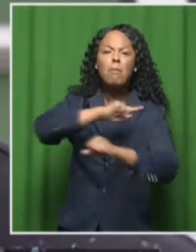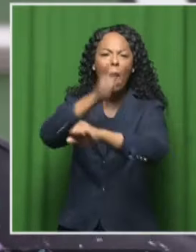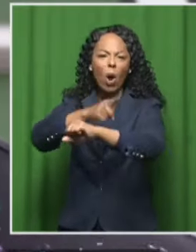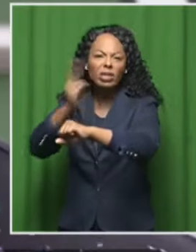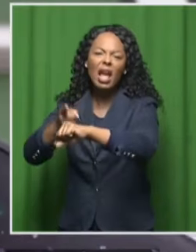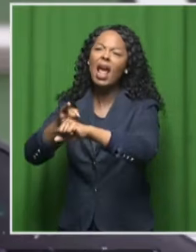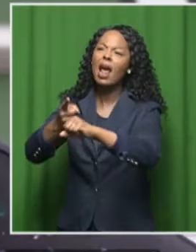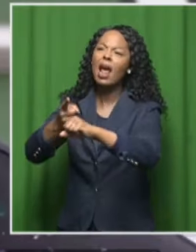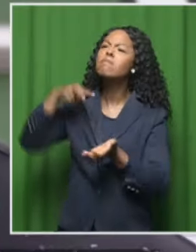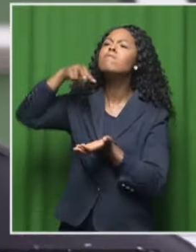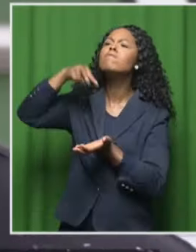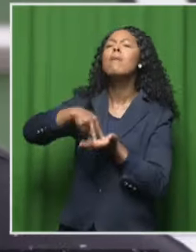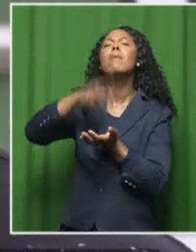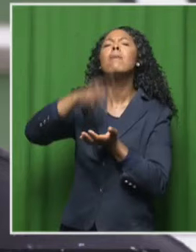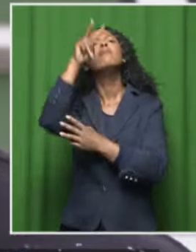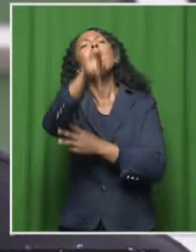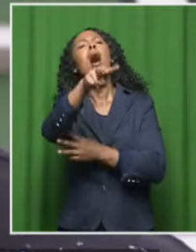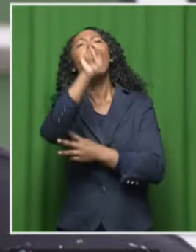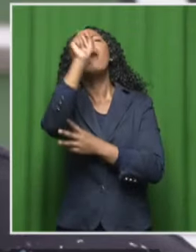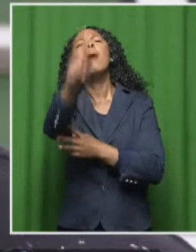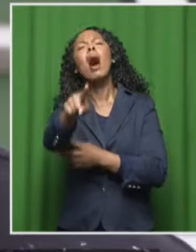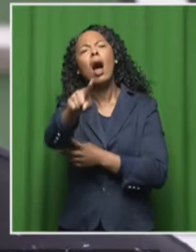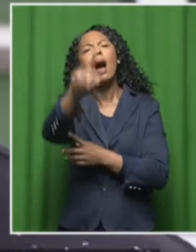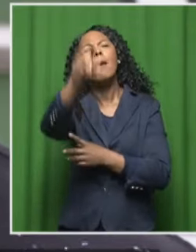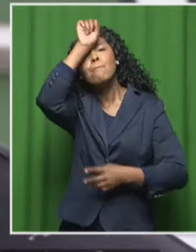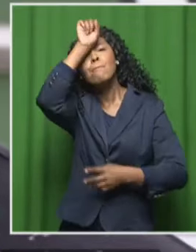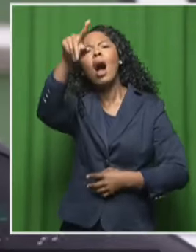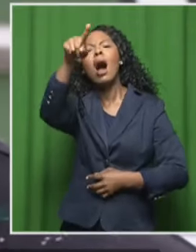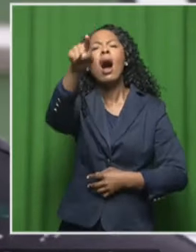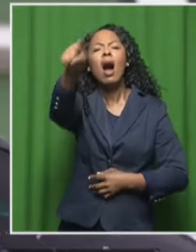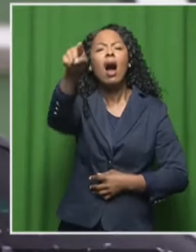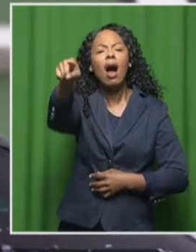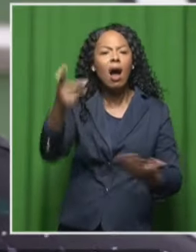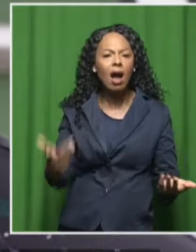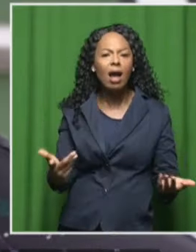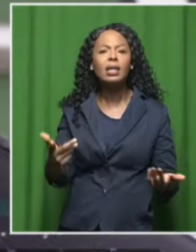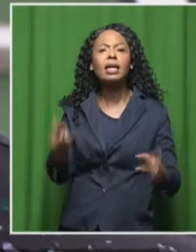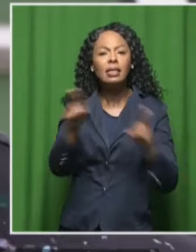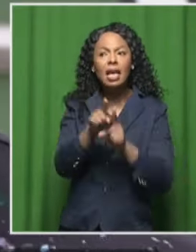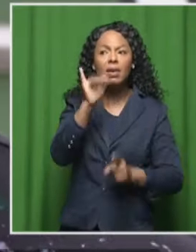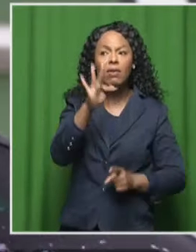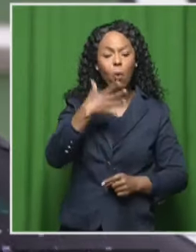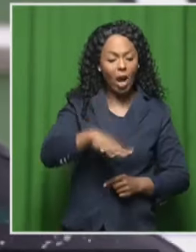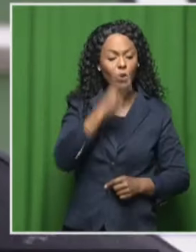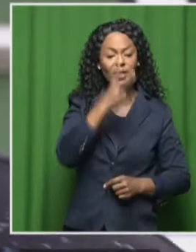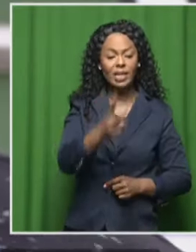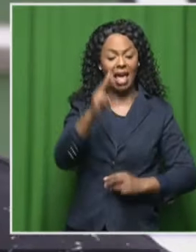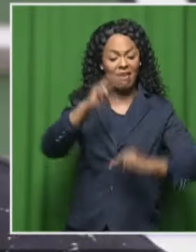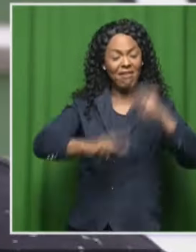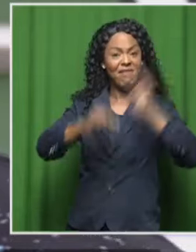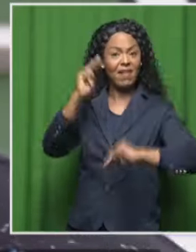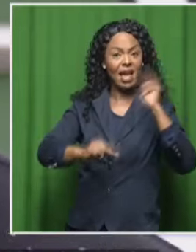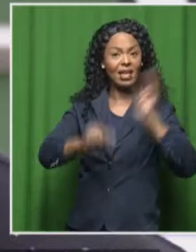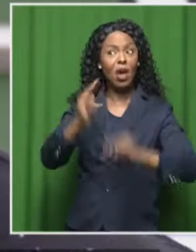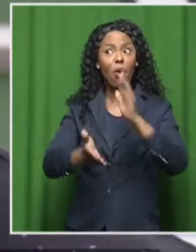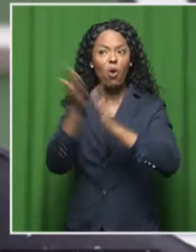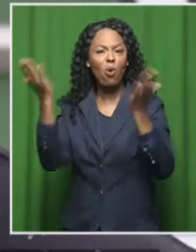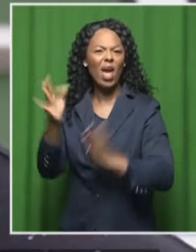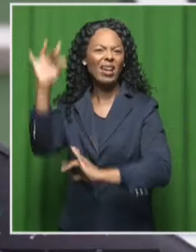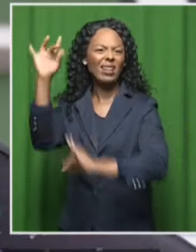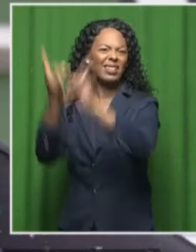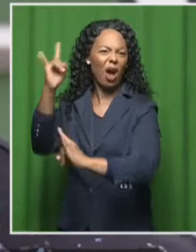this thing. They are coming. Remember back in the days, when you want to see a flat, you have to go to town. So the grannies, when they saw them, they put